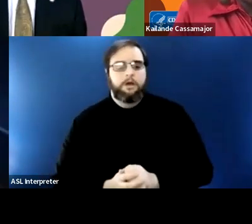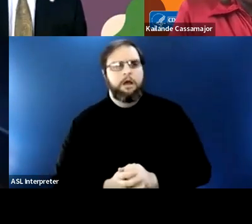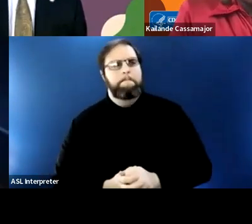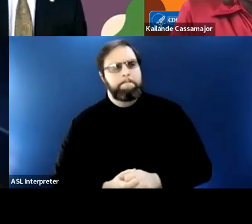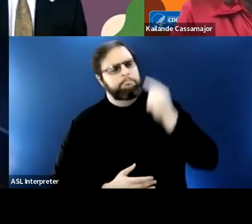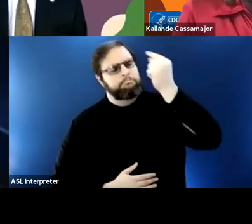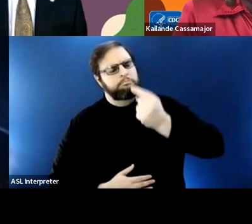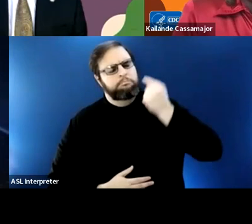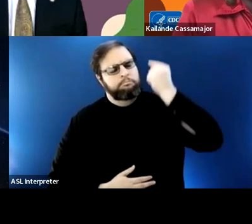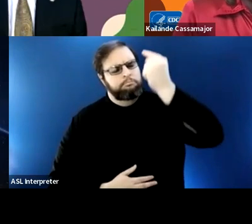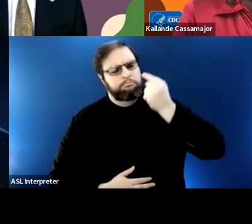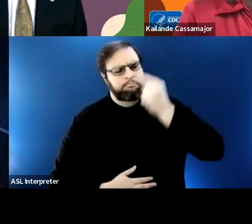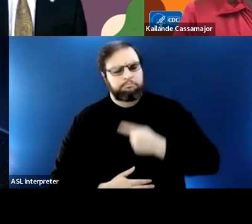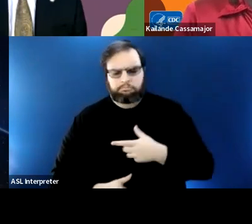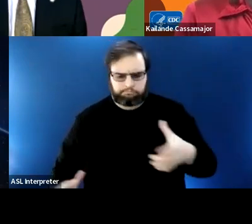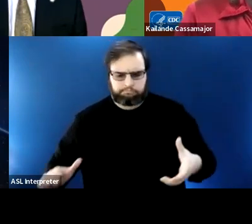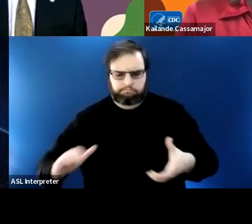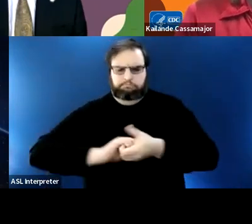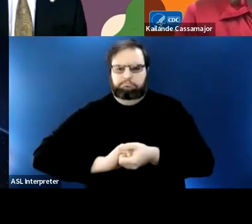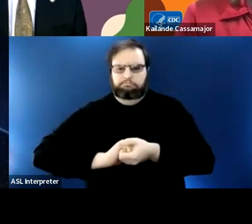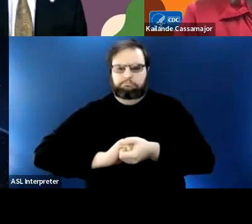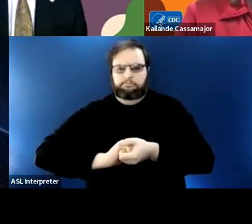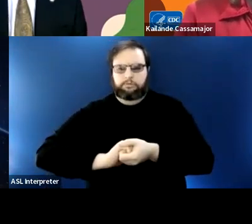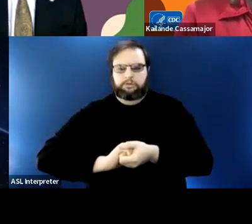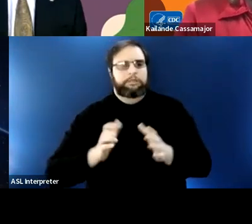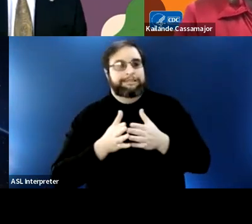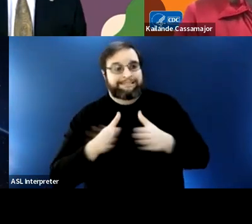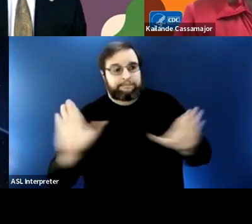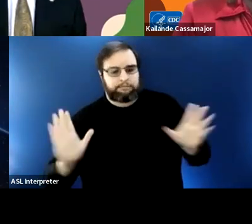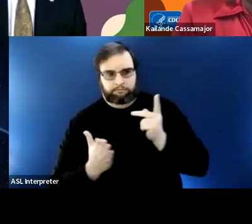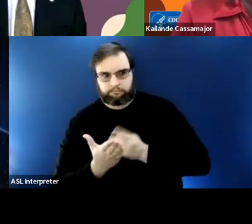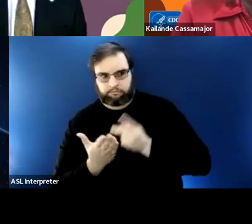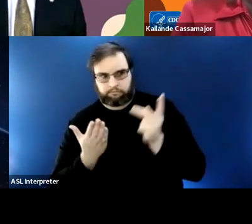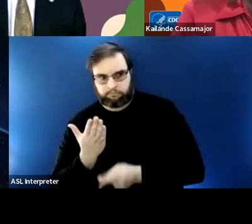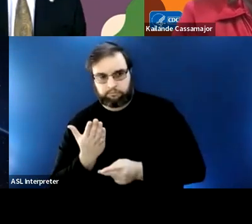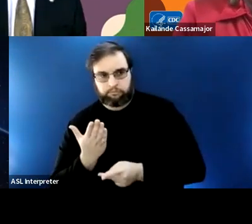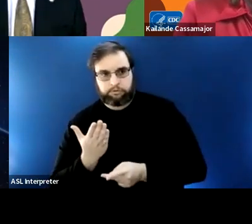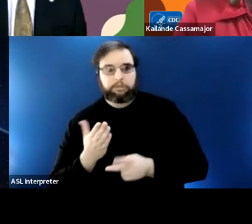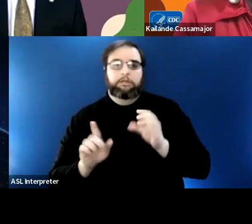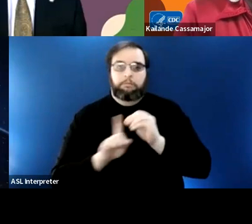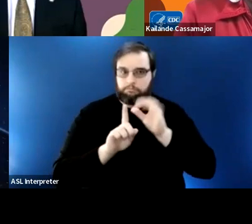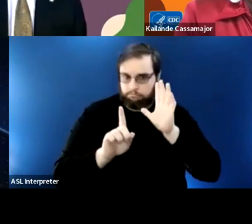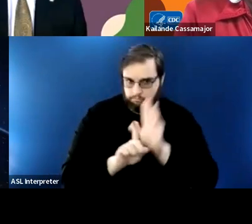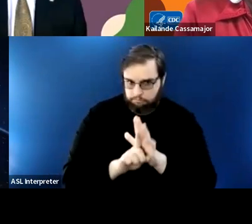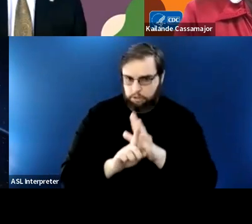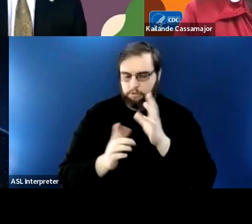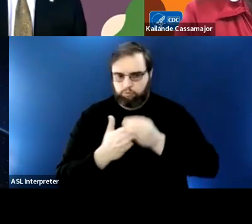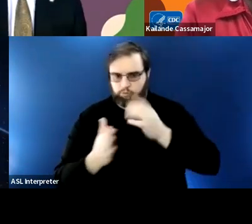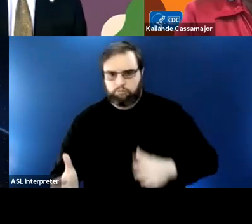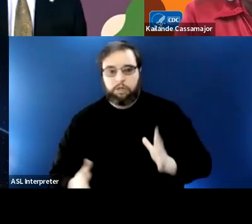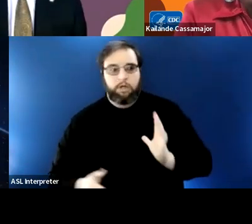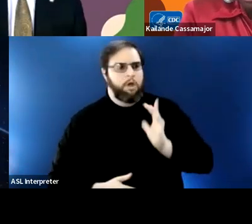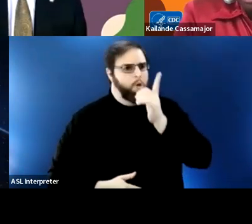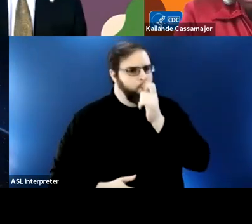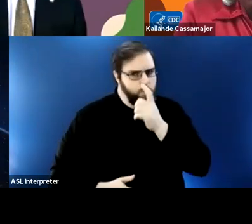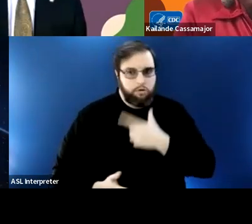of partnerships involving like this general programming, like exposure programming to students, like who are in bio, but